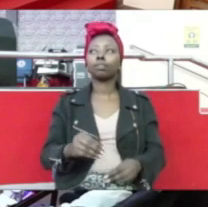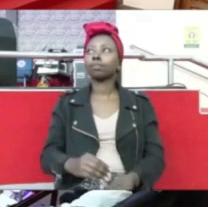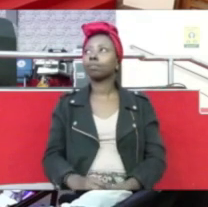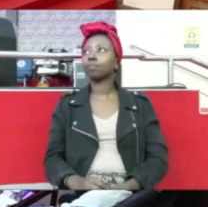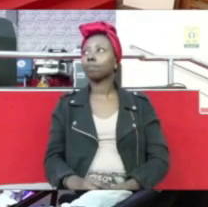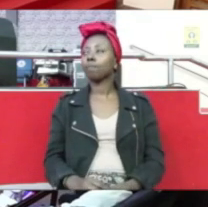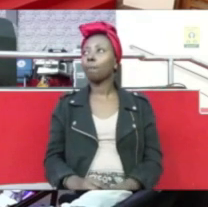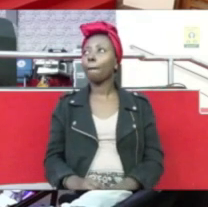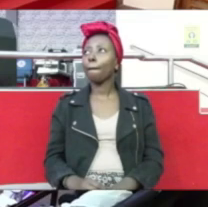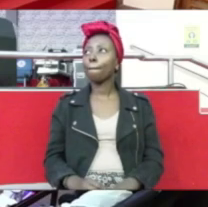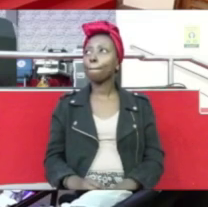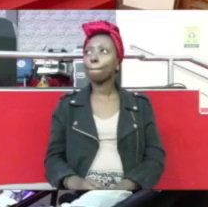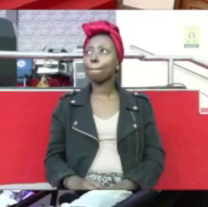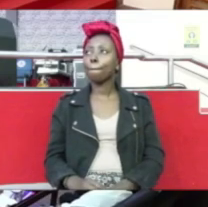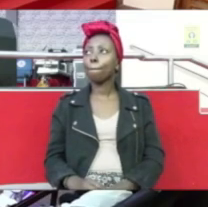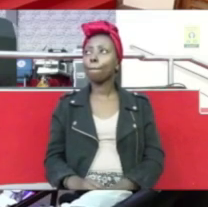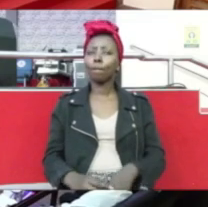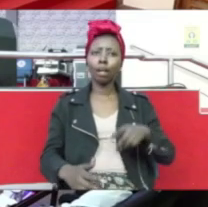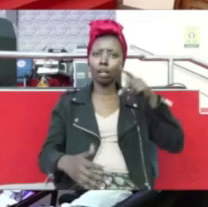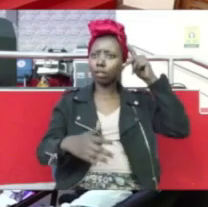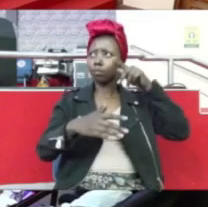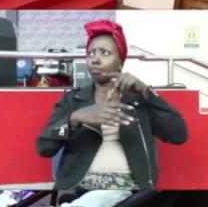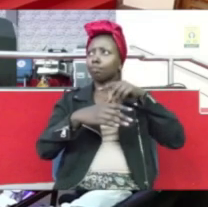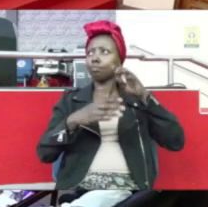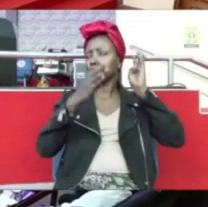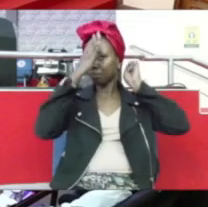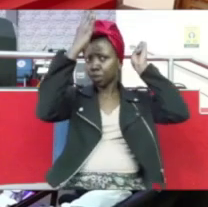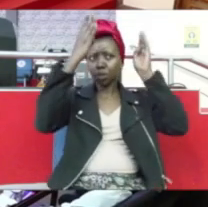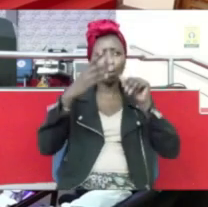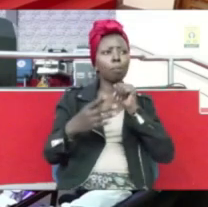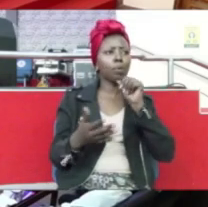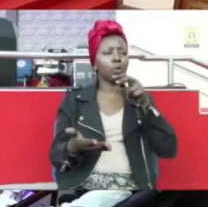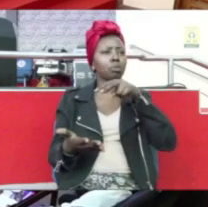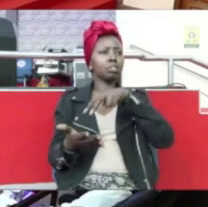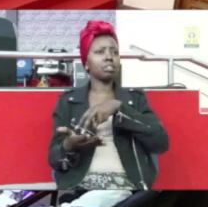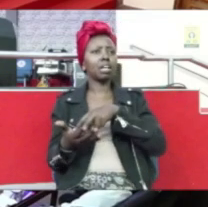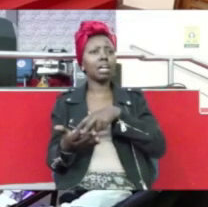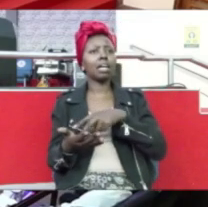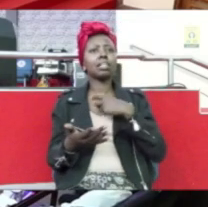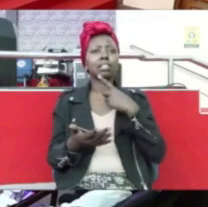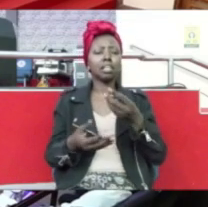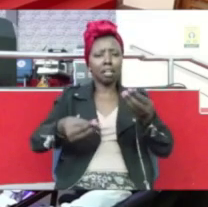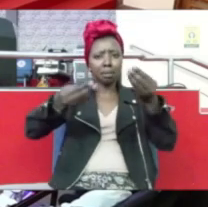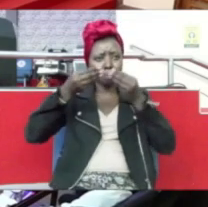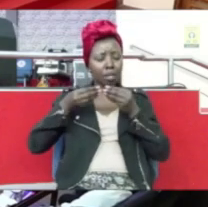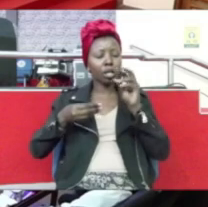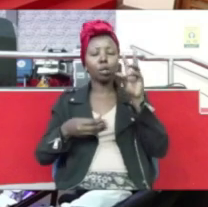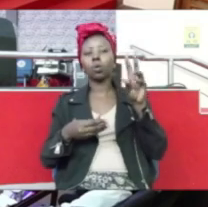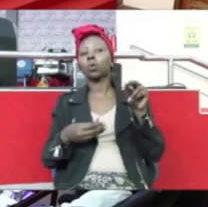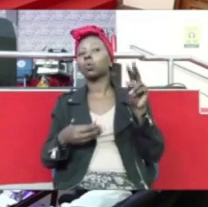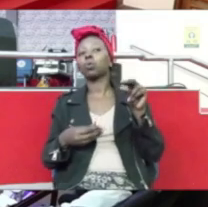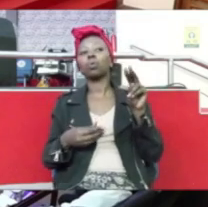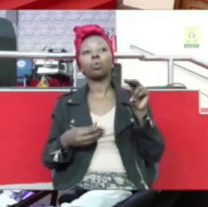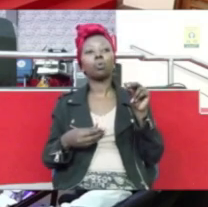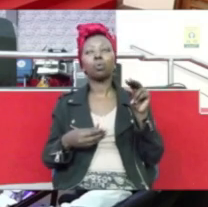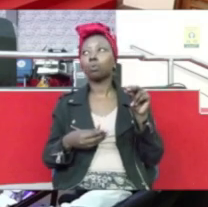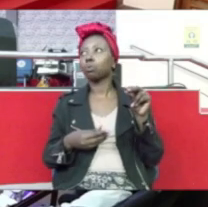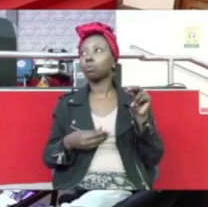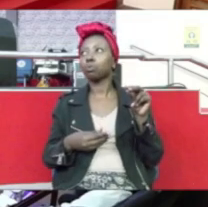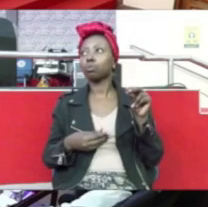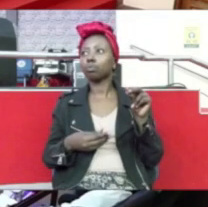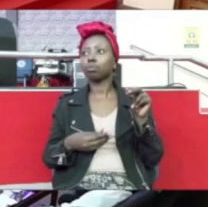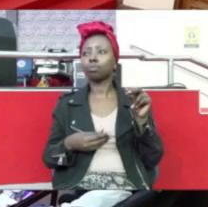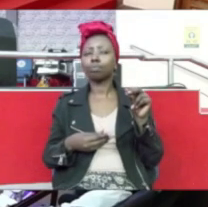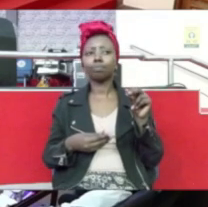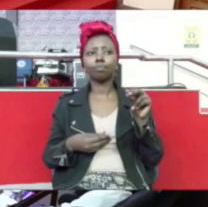offering. Bishop will not stand here and tell you, can you bring me? He is not that kind of a man. Askofu hata simama hapa aseme nileteeni.